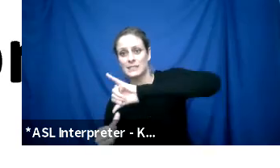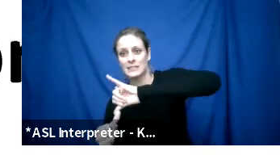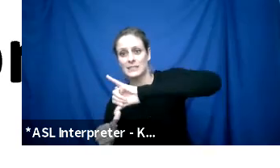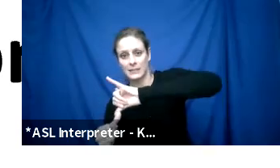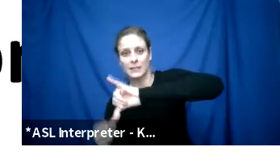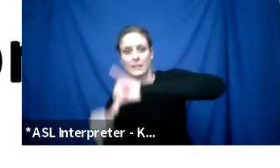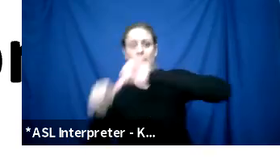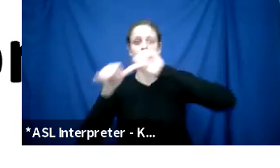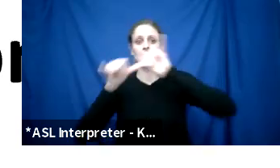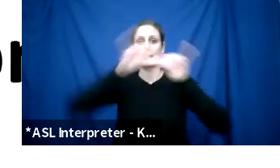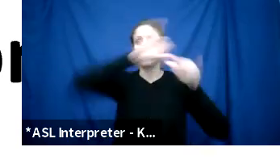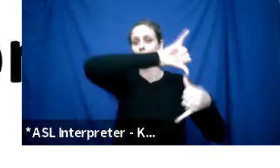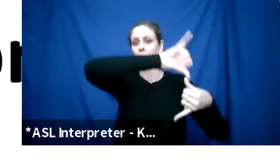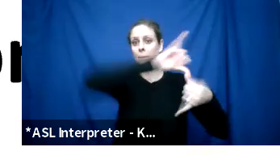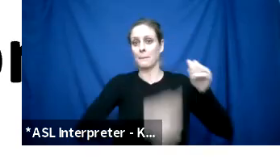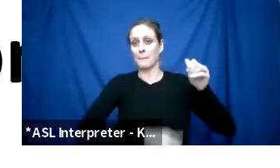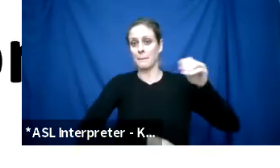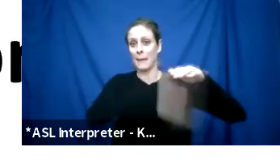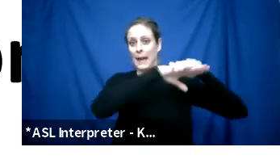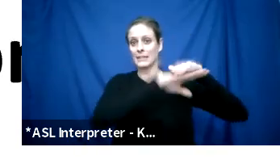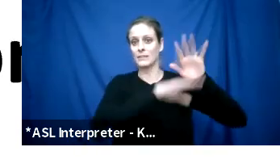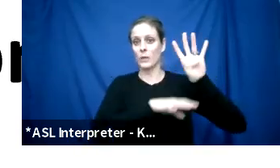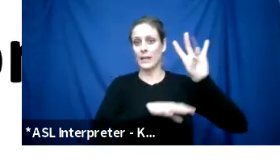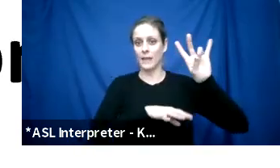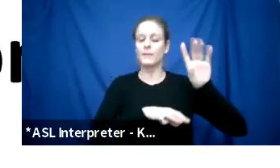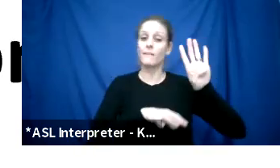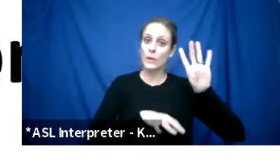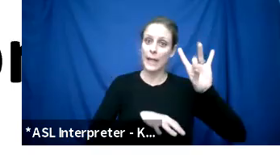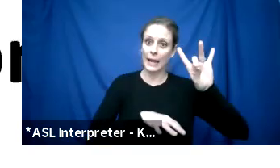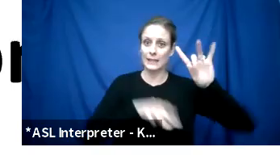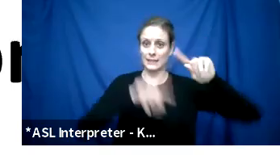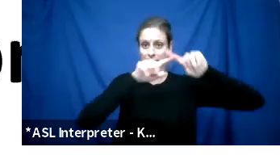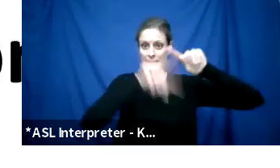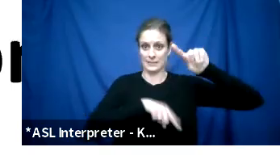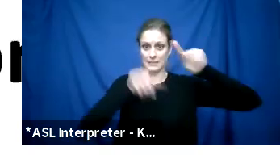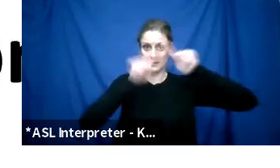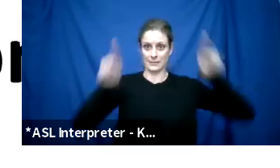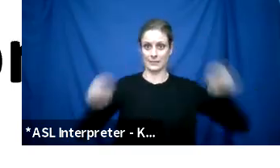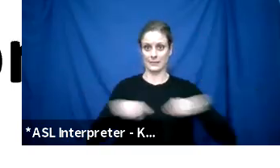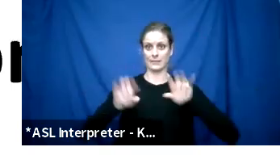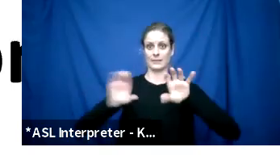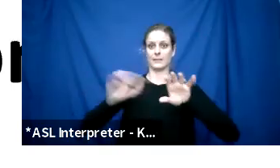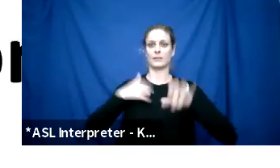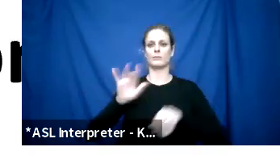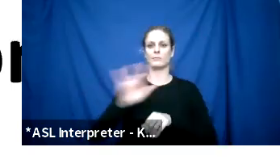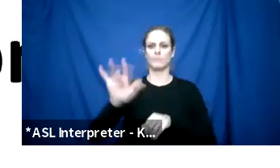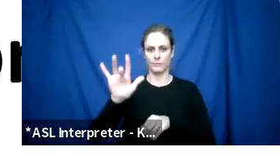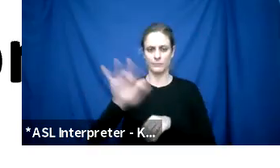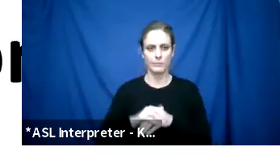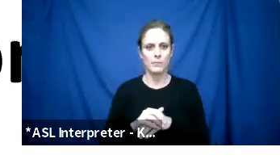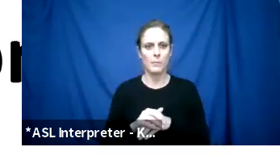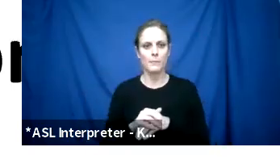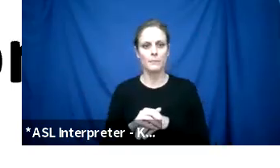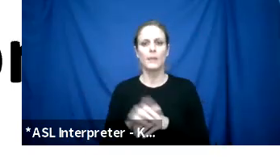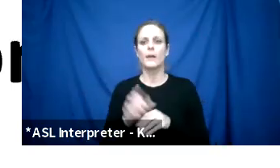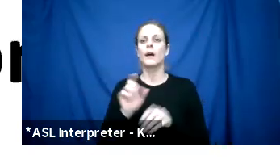All operating mechanisms would need to be within that square. We'd also have to have a clear floor space for a parallel or forward